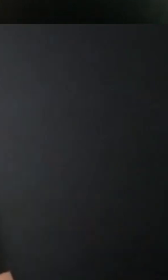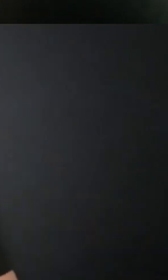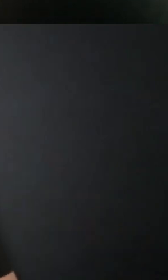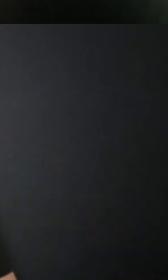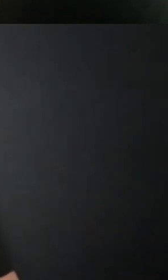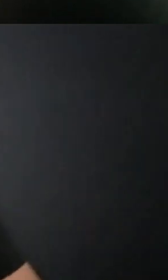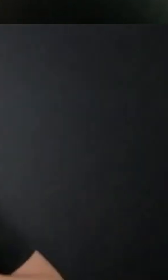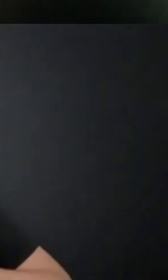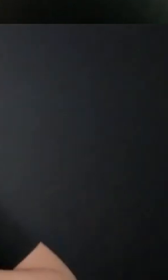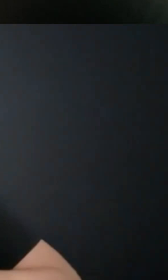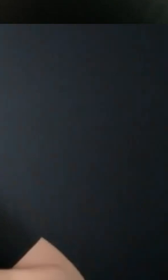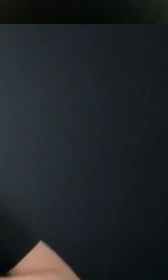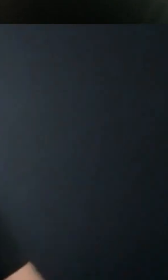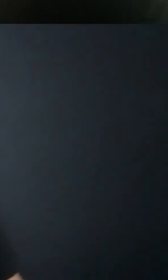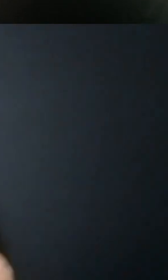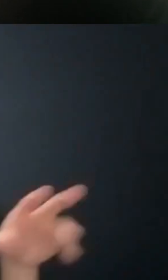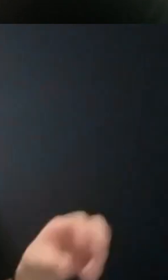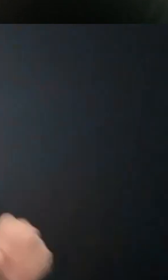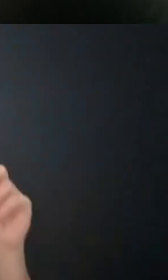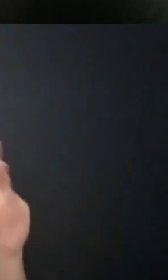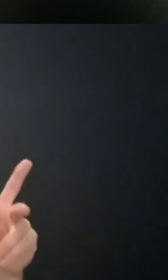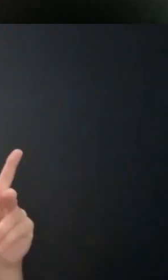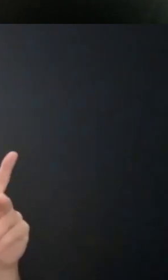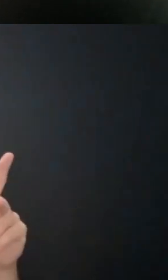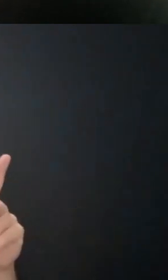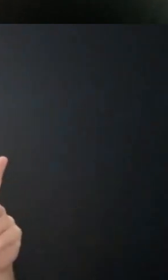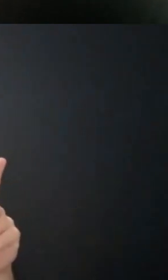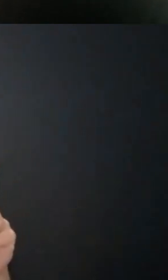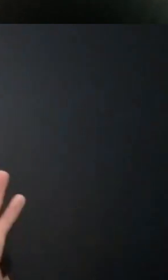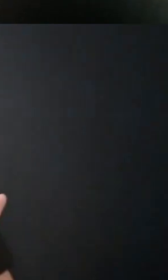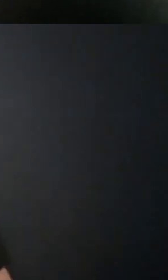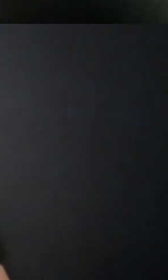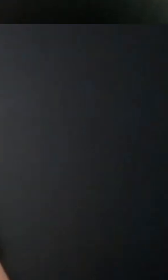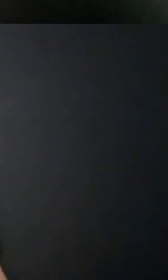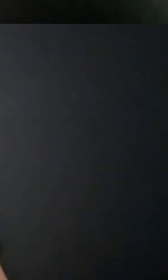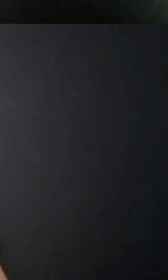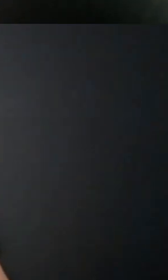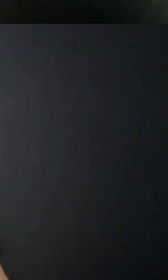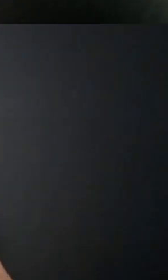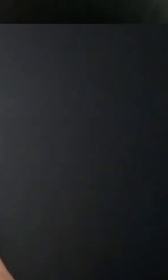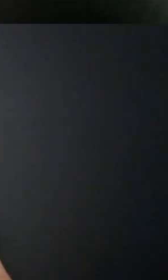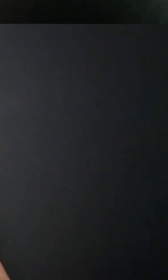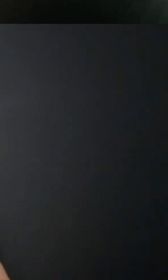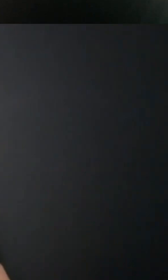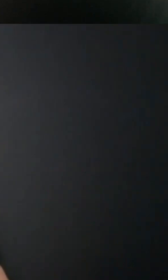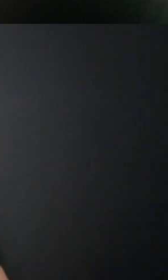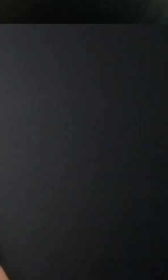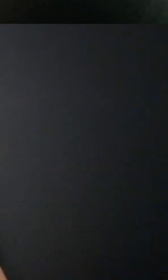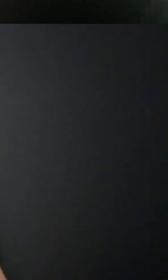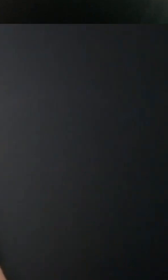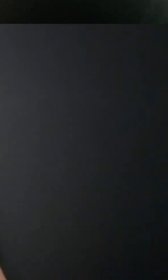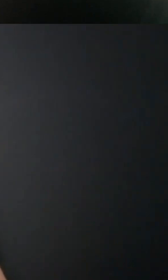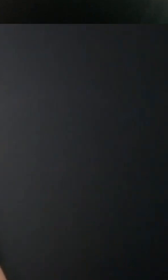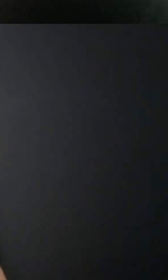All right. Catherine, I just wanna, sorry to kind of follow up a little bit, so they interrupt. When you said that, when